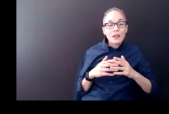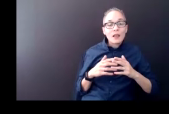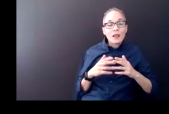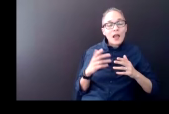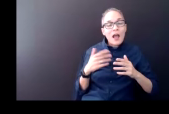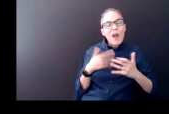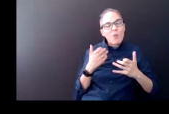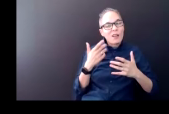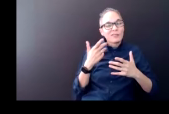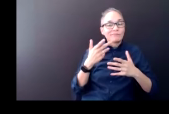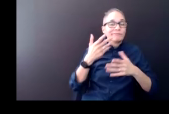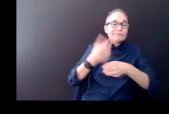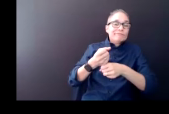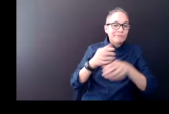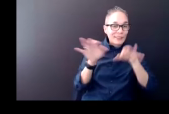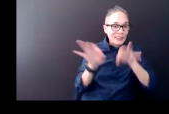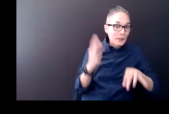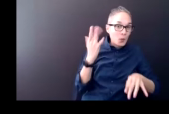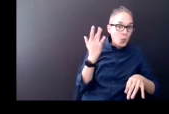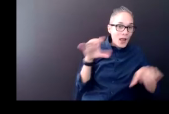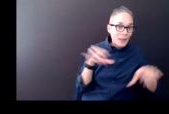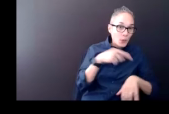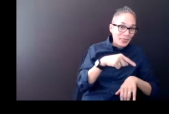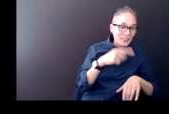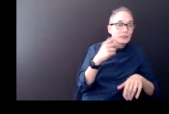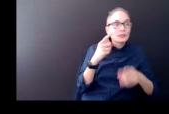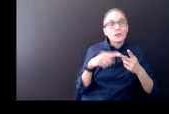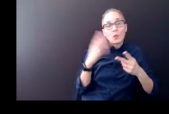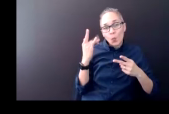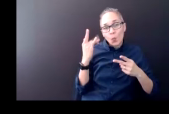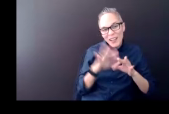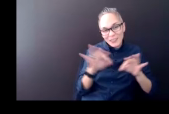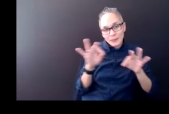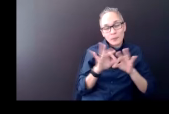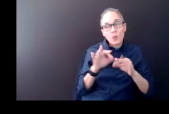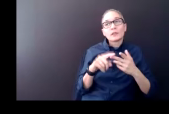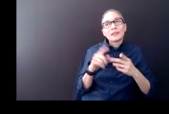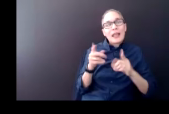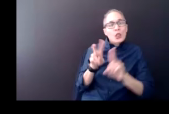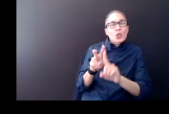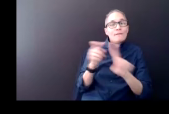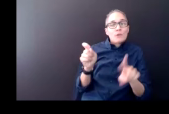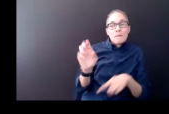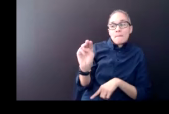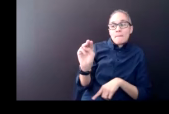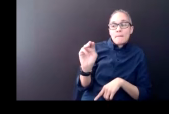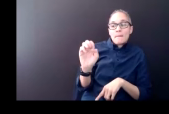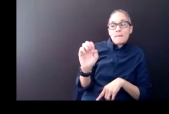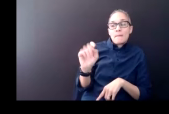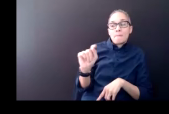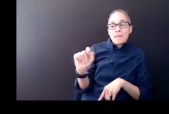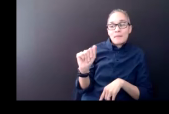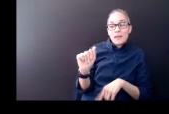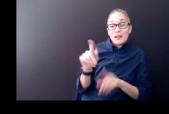this and what was important to me, and just looking at it from a meta perspective. Like this was, to be honest, this was